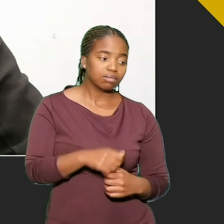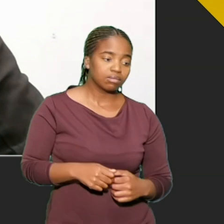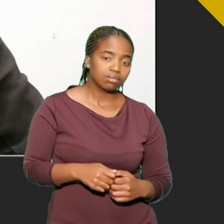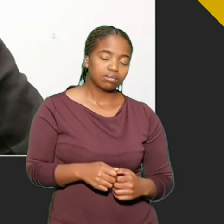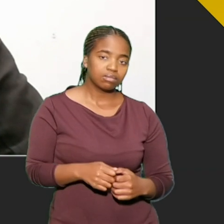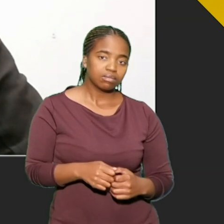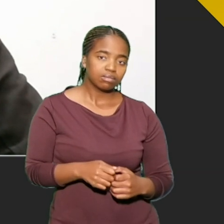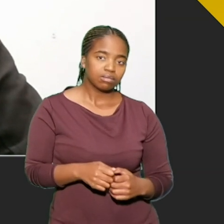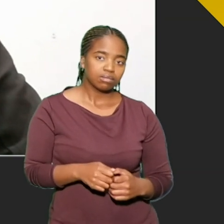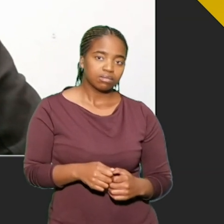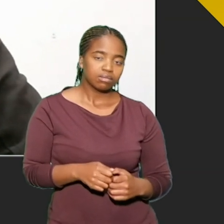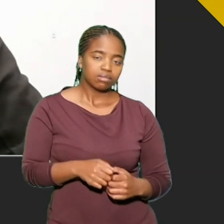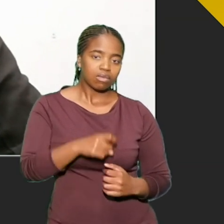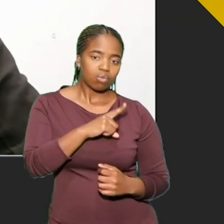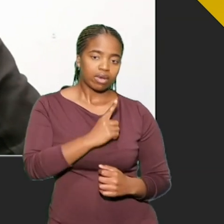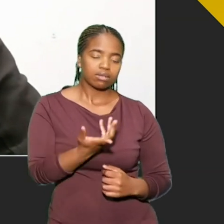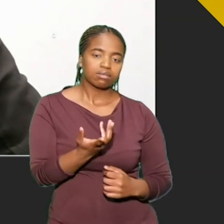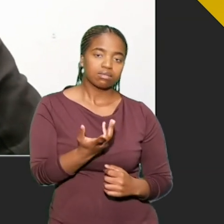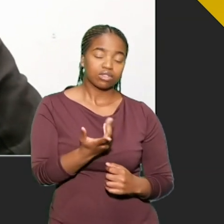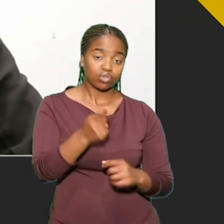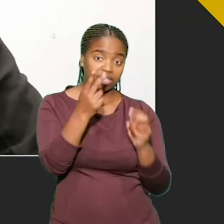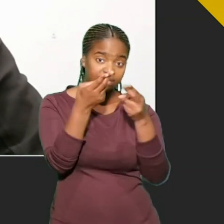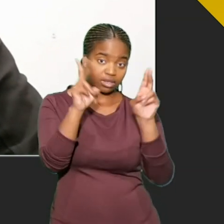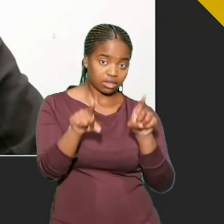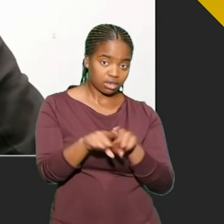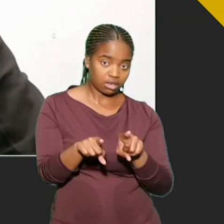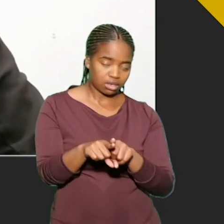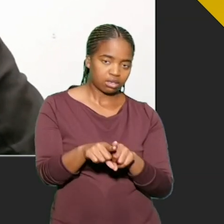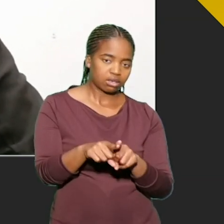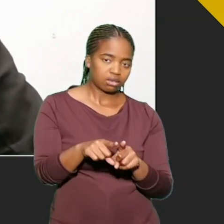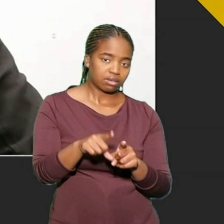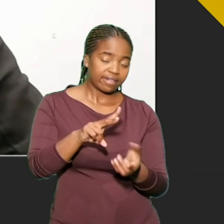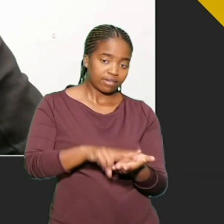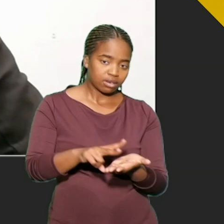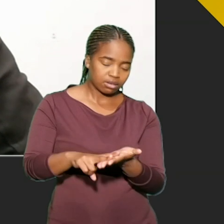industry, Kanamamaga, in places like Venda, Gori,